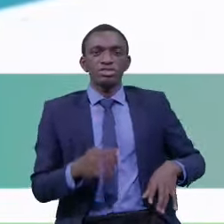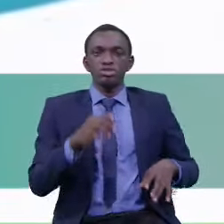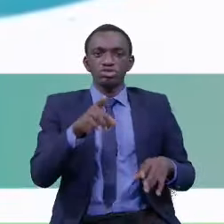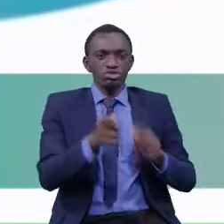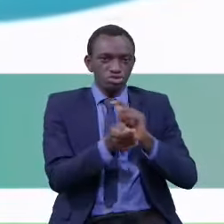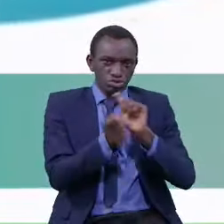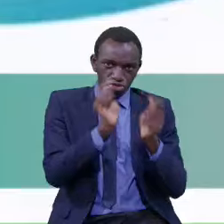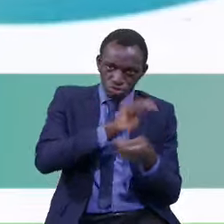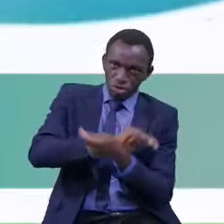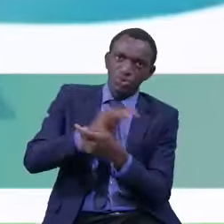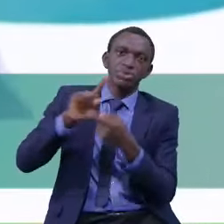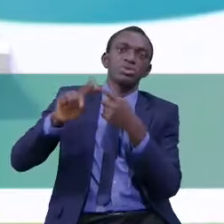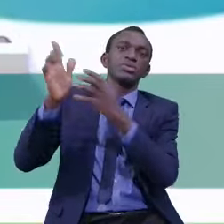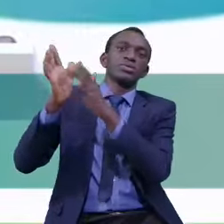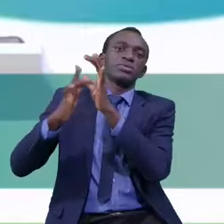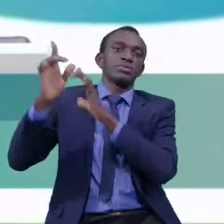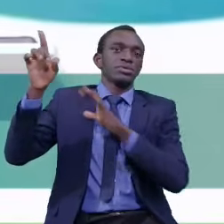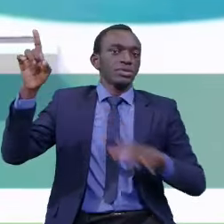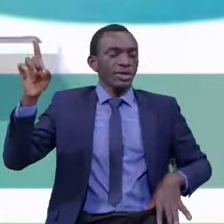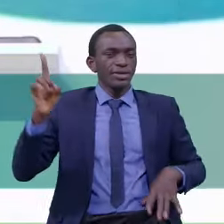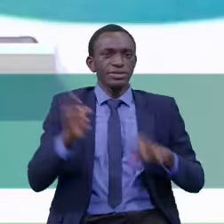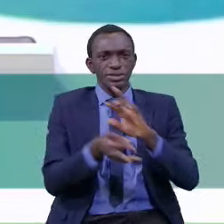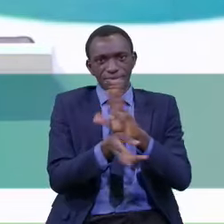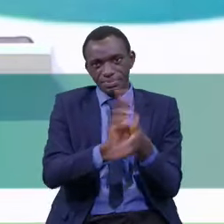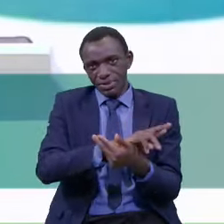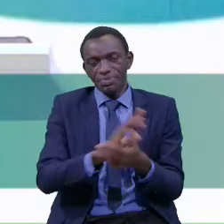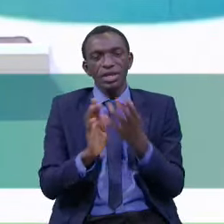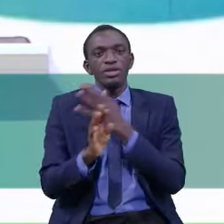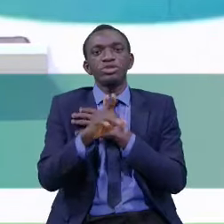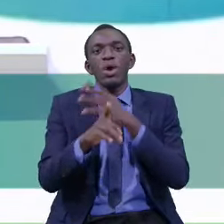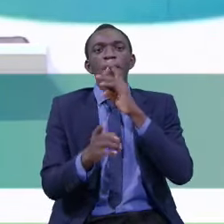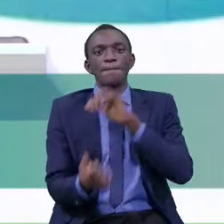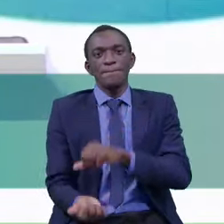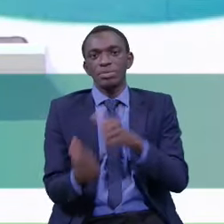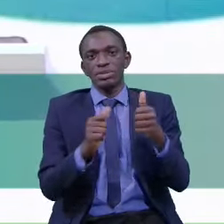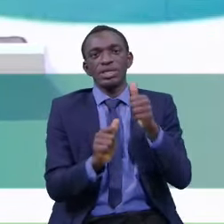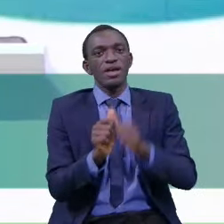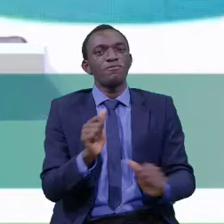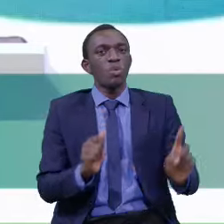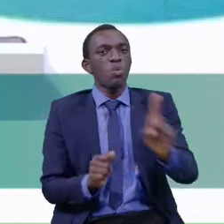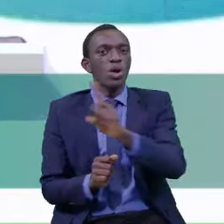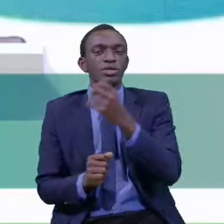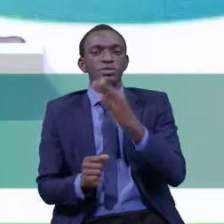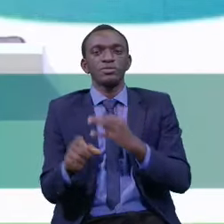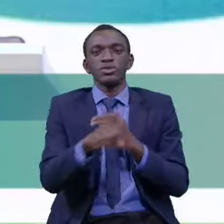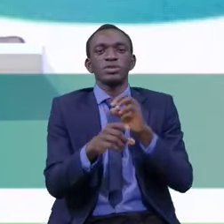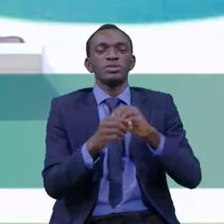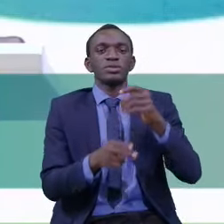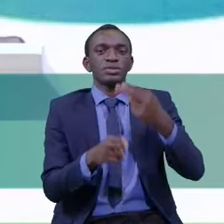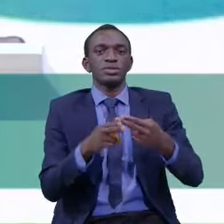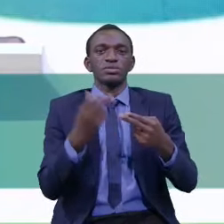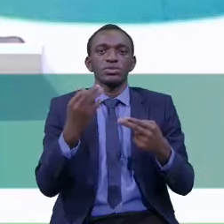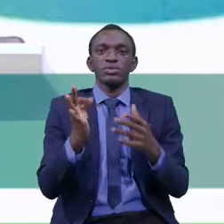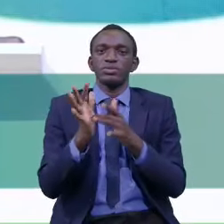And he says, be baptized, every one of you, in the name of Jesus